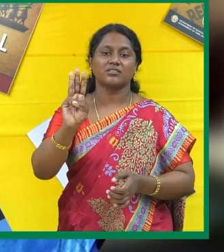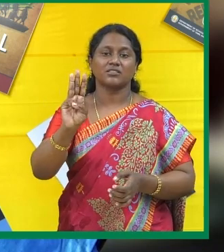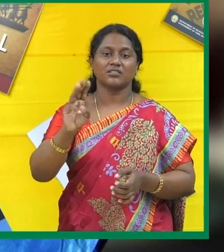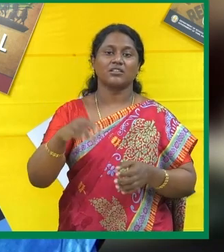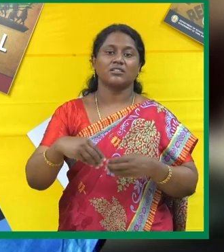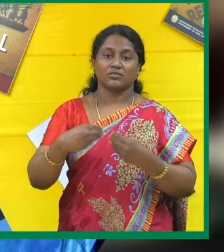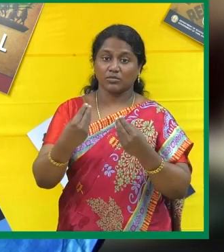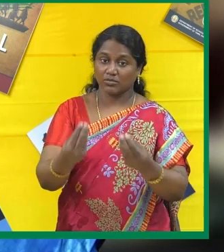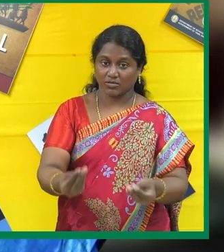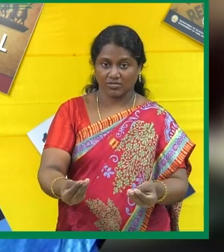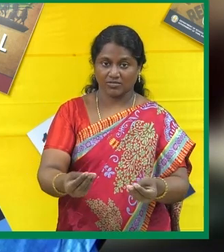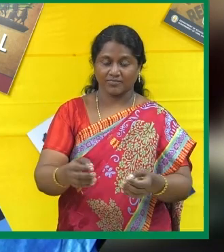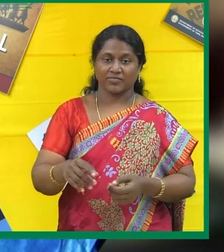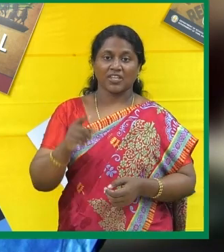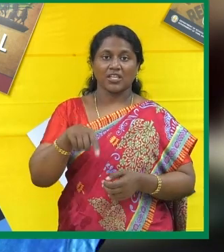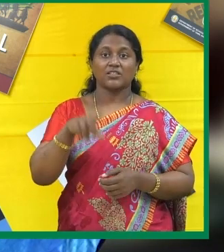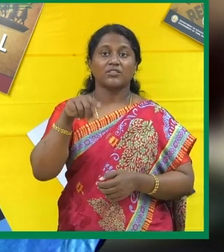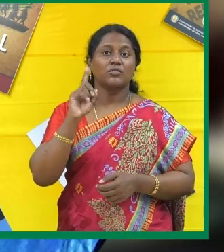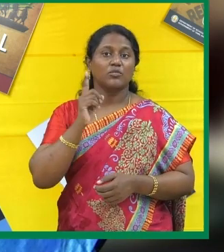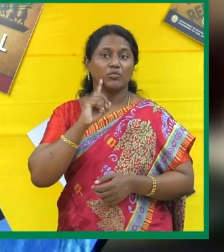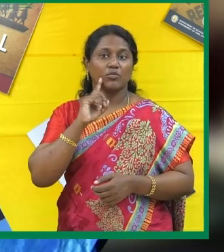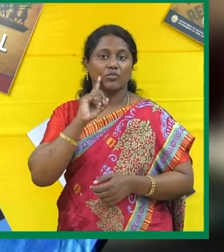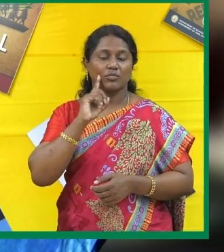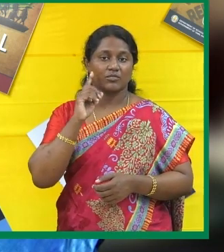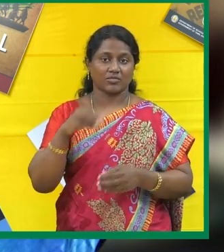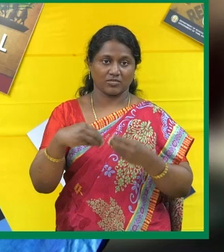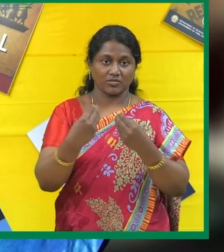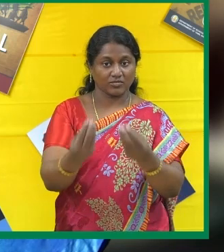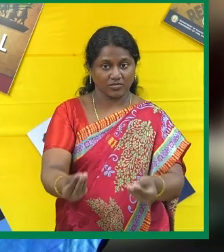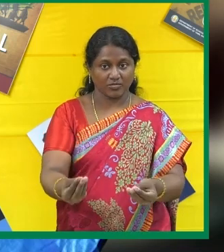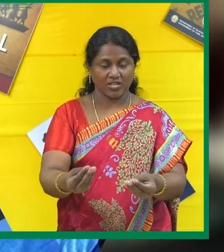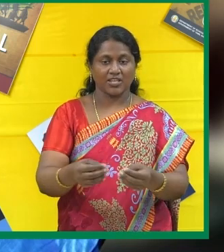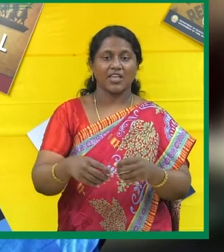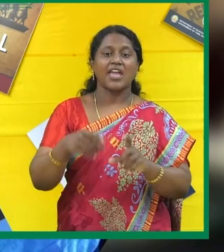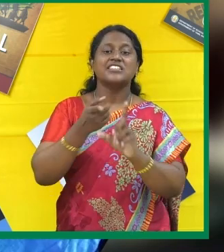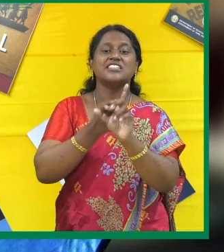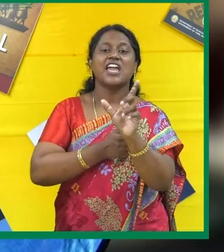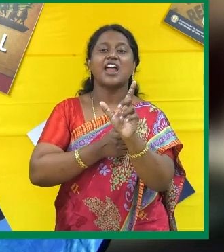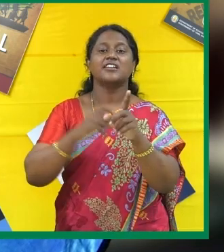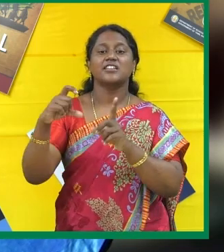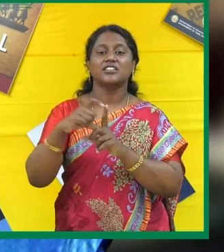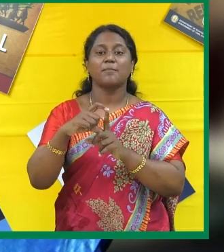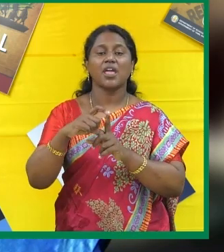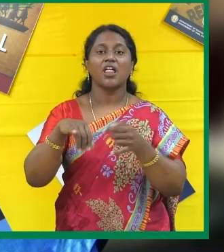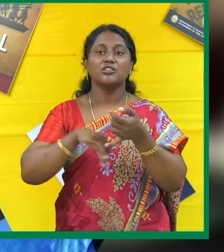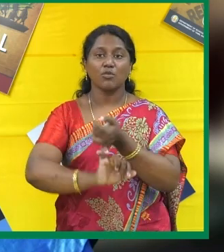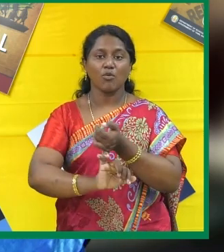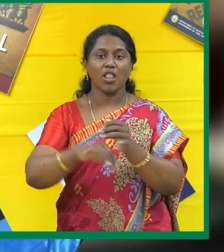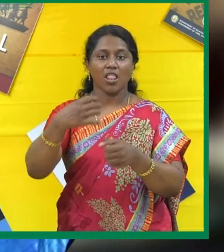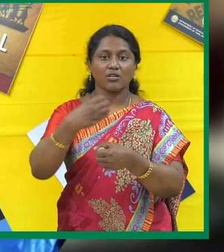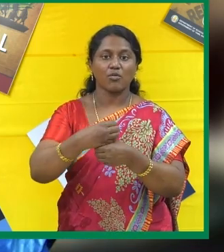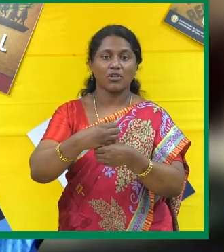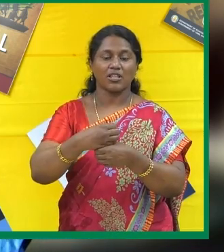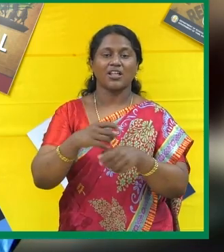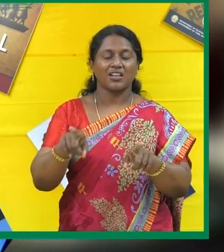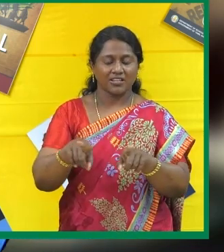lines. For this you will get 1 mark for the rhyming words. Year, disappear. Soul, goal.